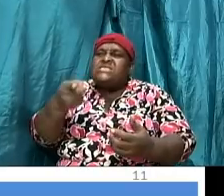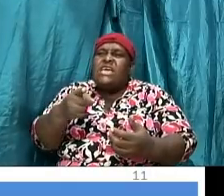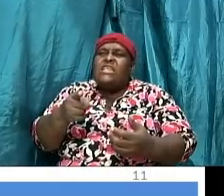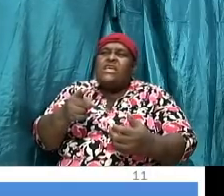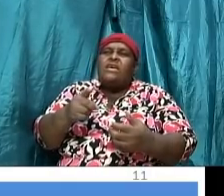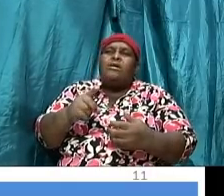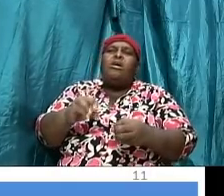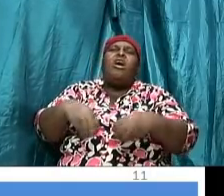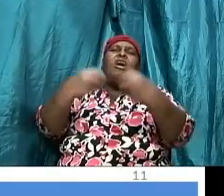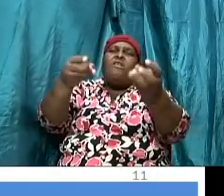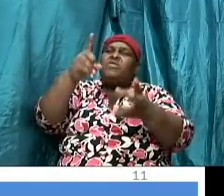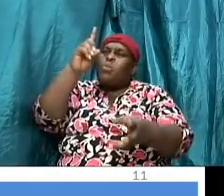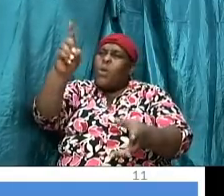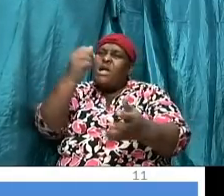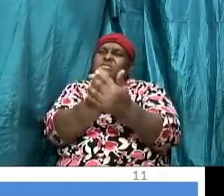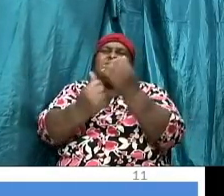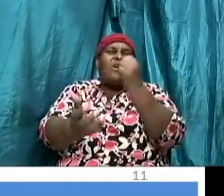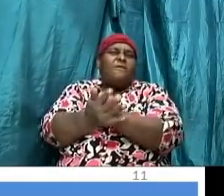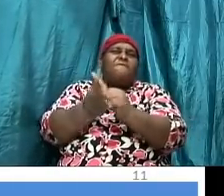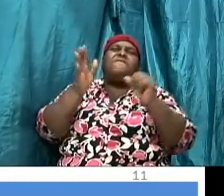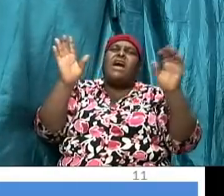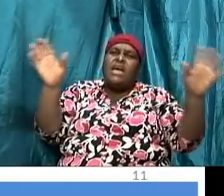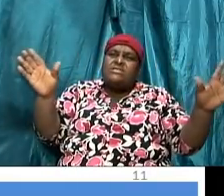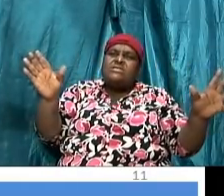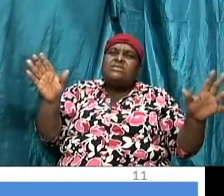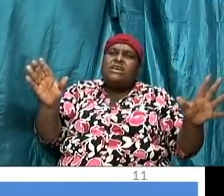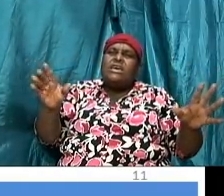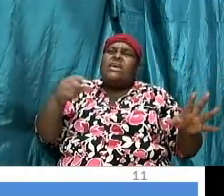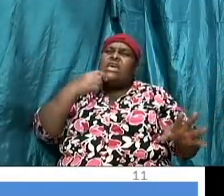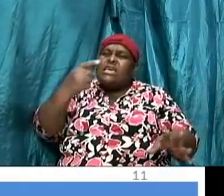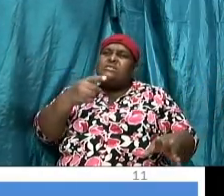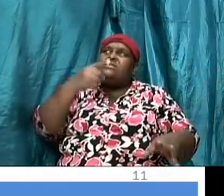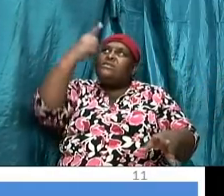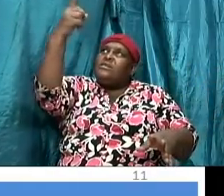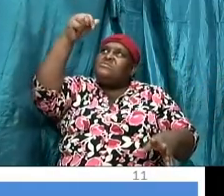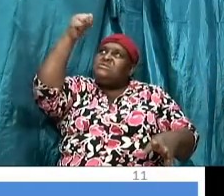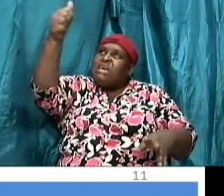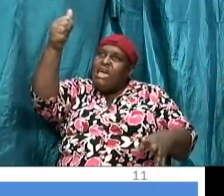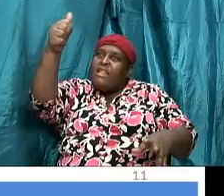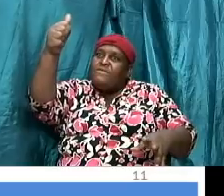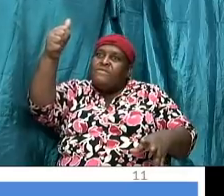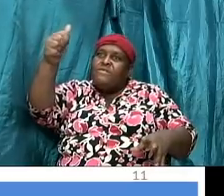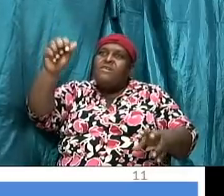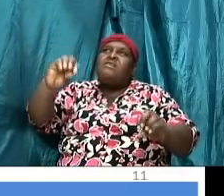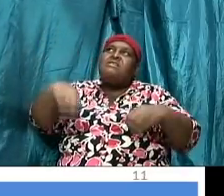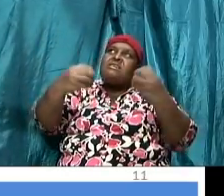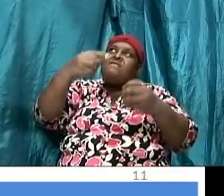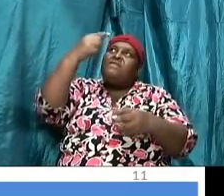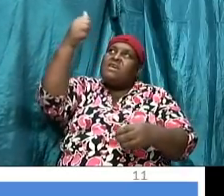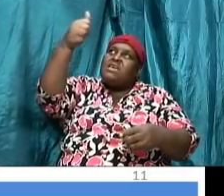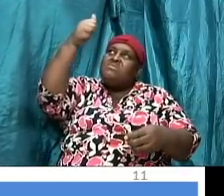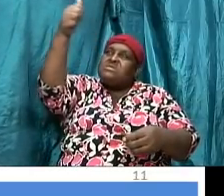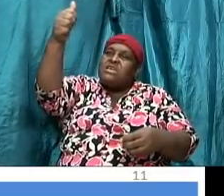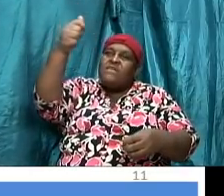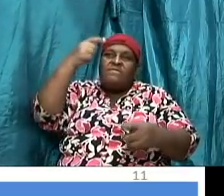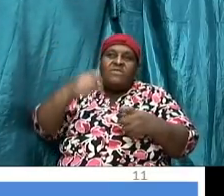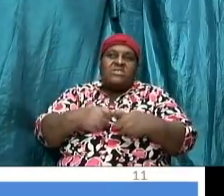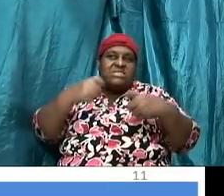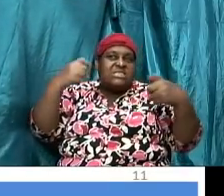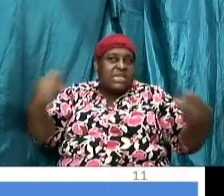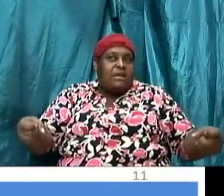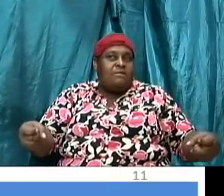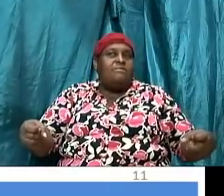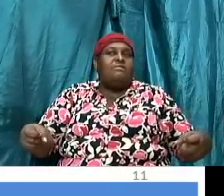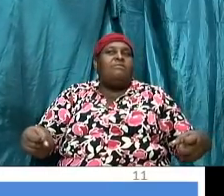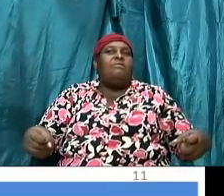one sacrifice, and that one sacrifice is him actually himself, he offered himself for sin, the Bible